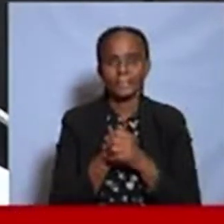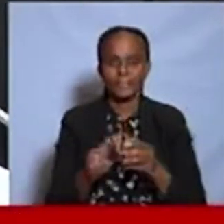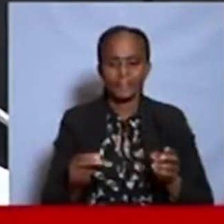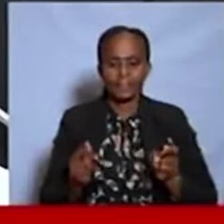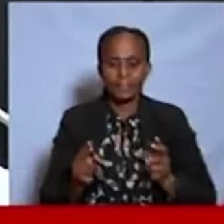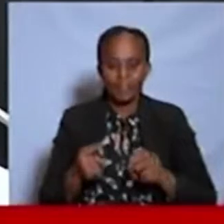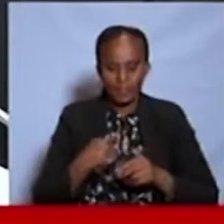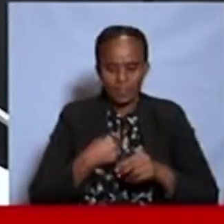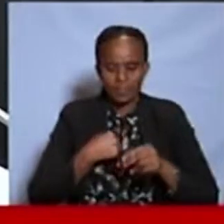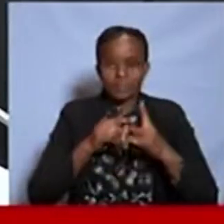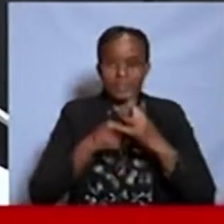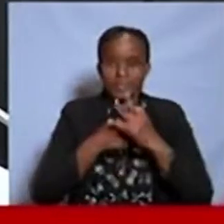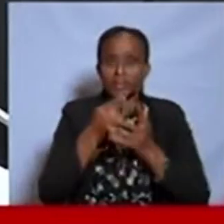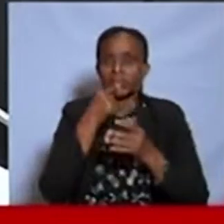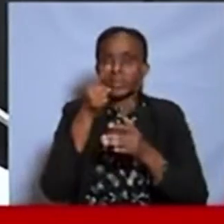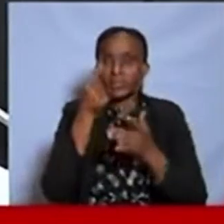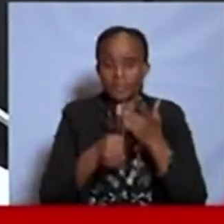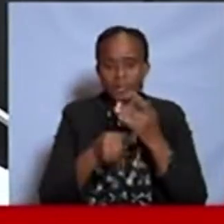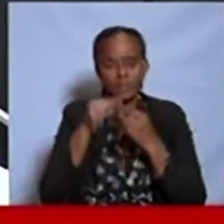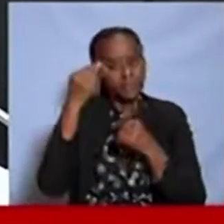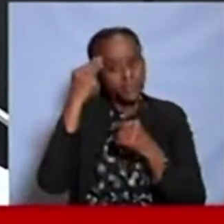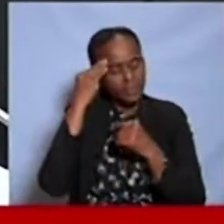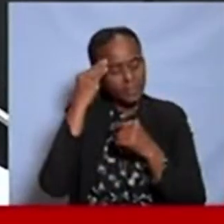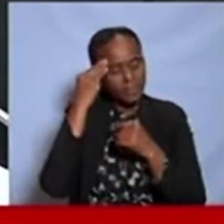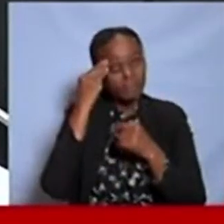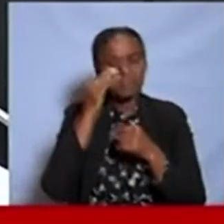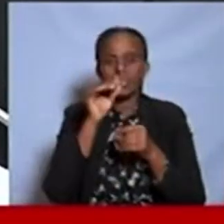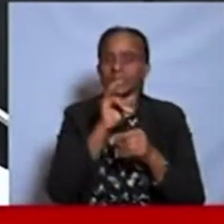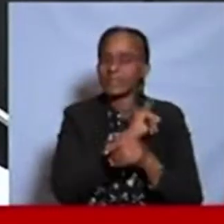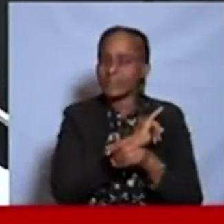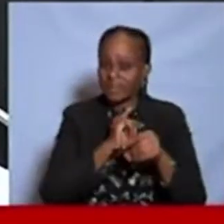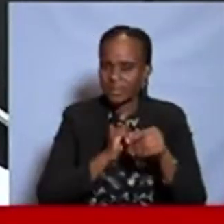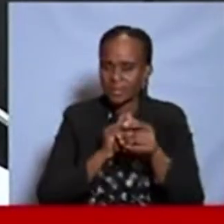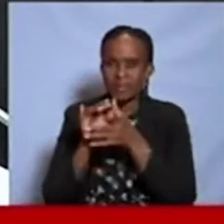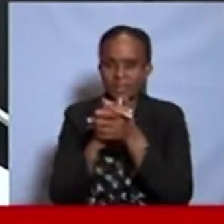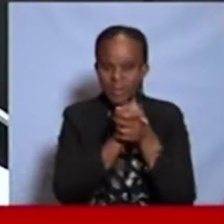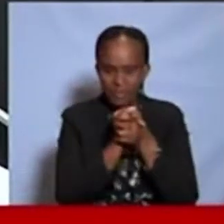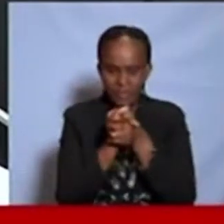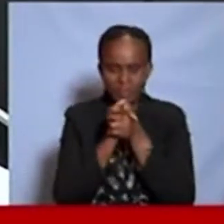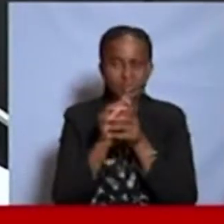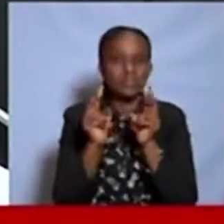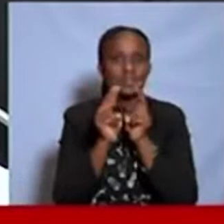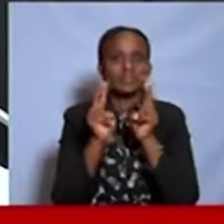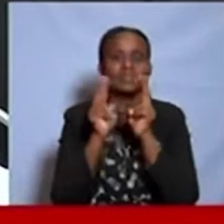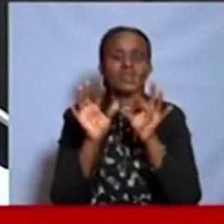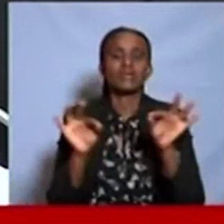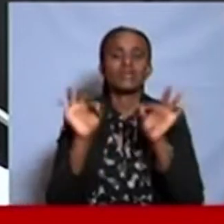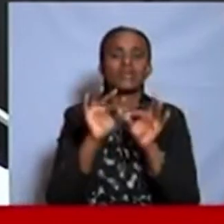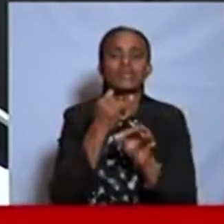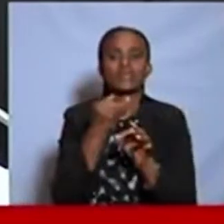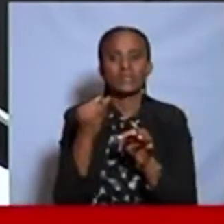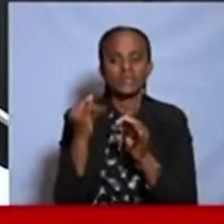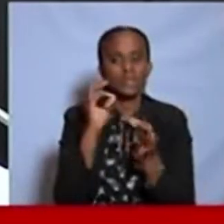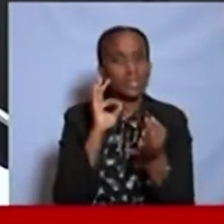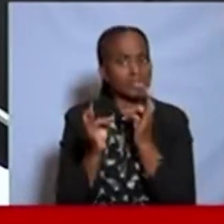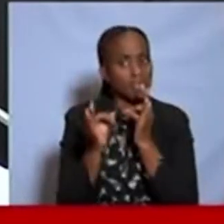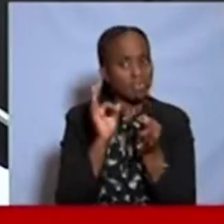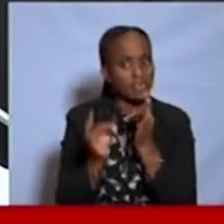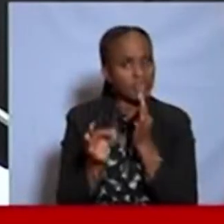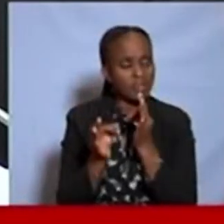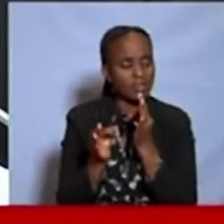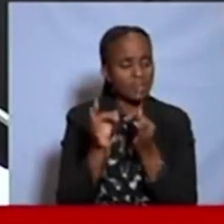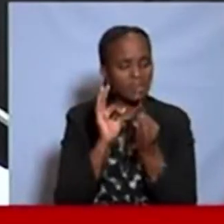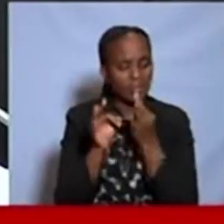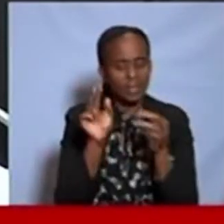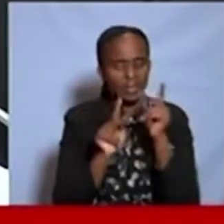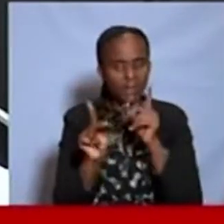May I start by saying that, industrial harmony, I think it's a very, very important issue if